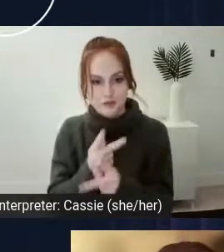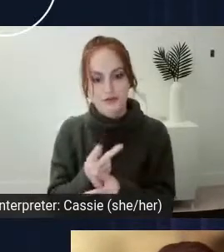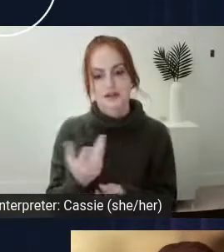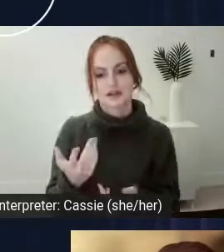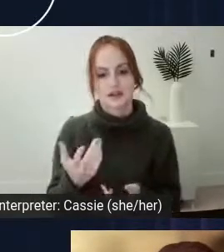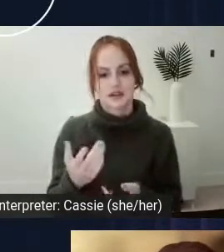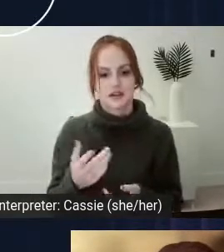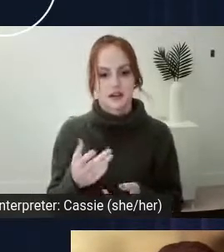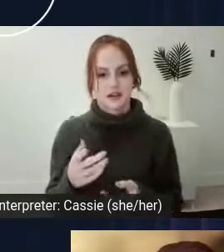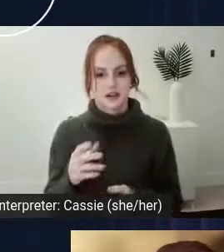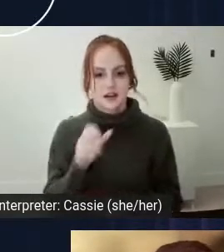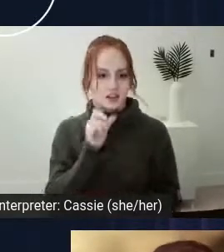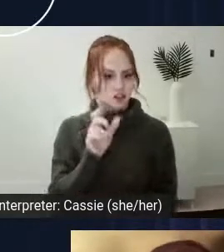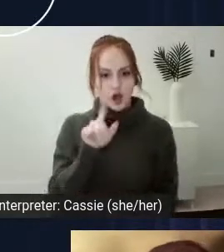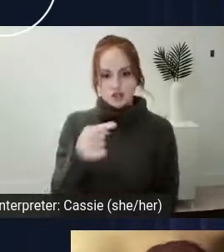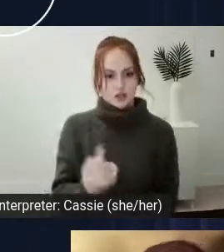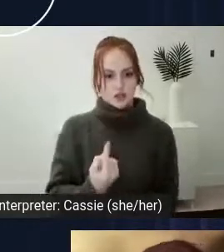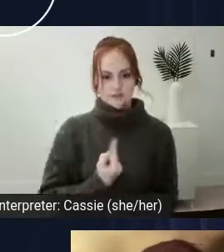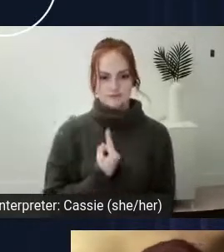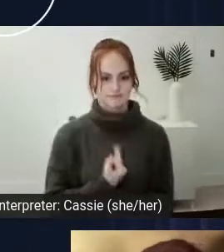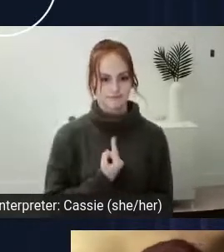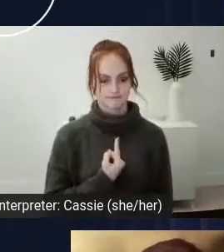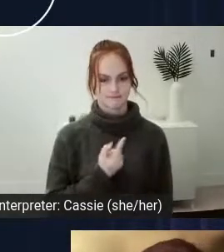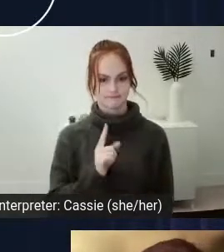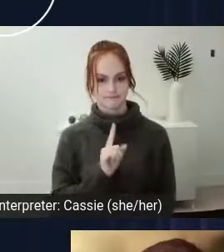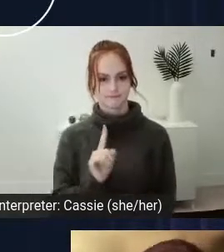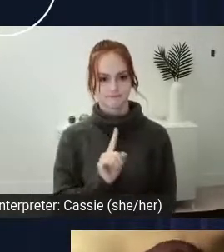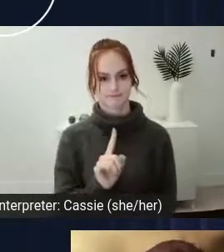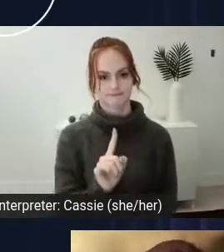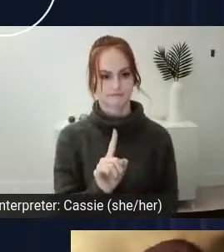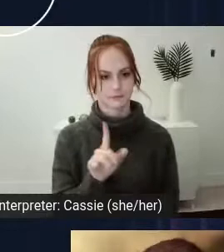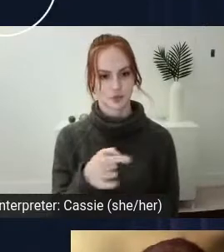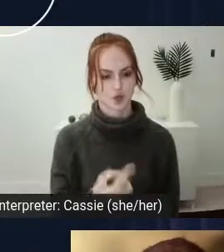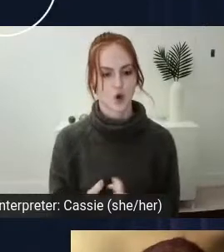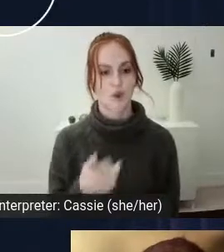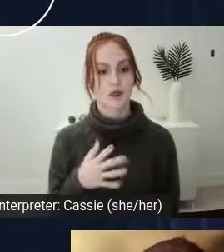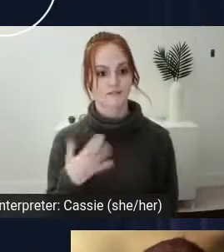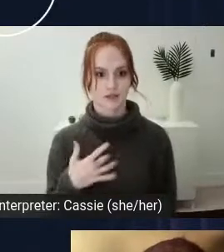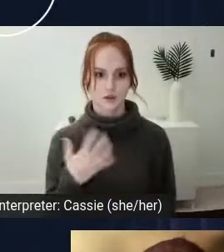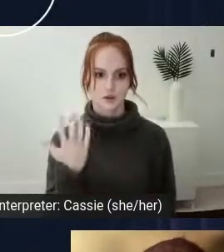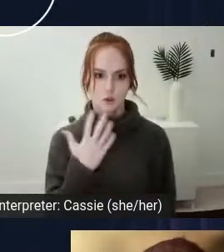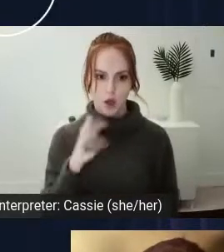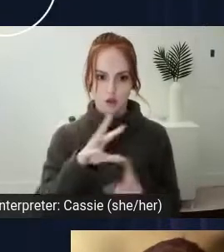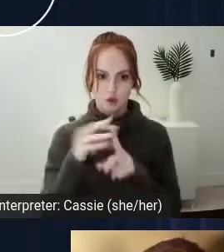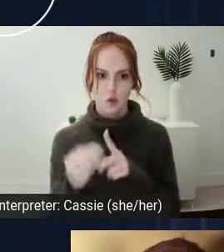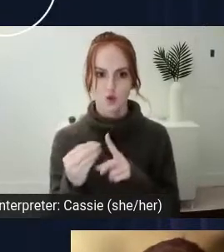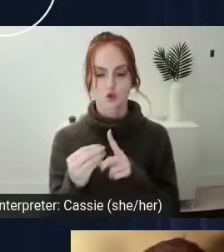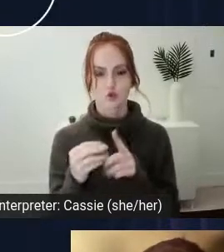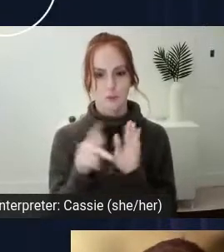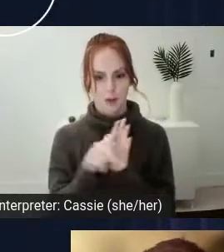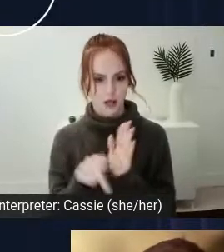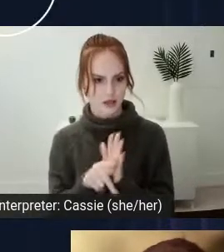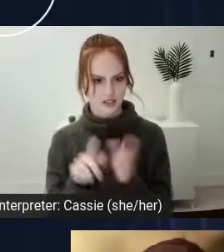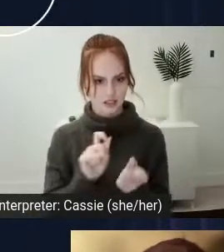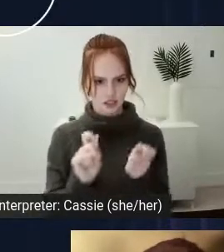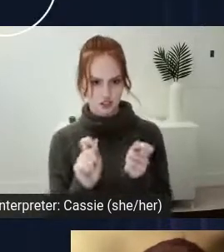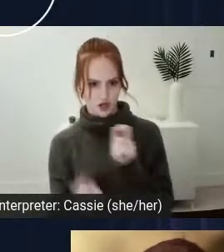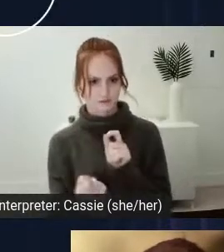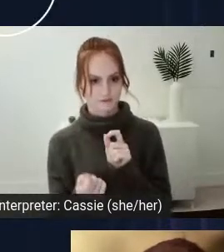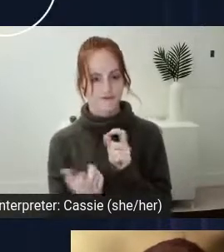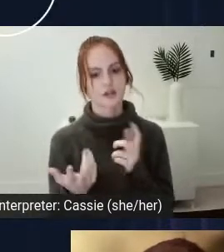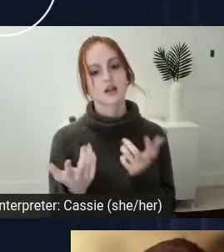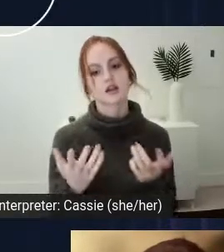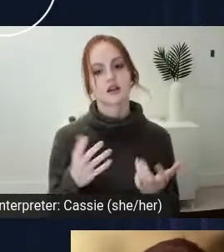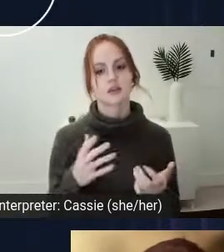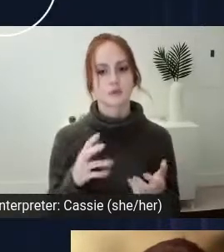someone doing it all on their own. That feels to me like a cultural policy shift, that it's okay